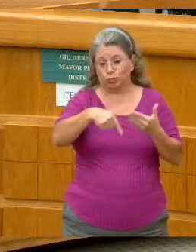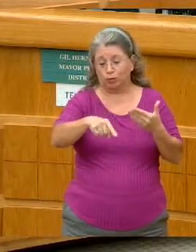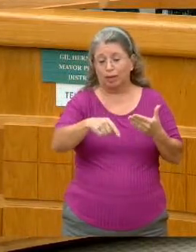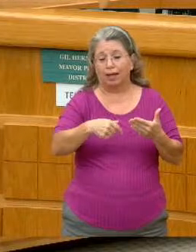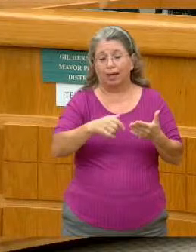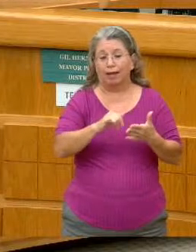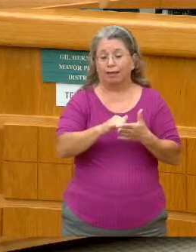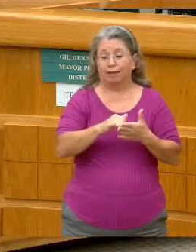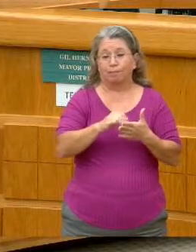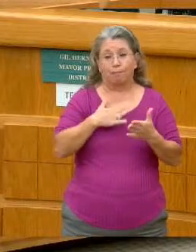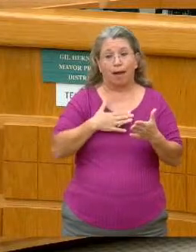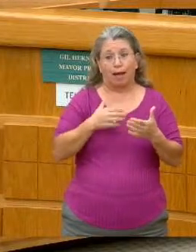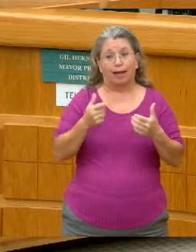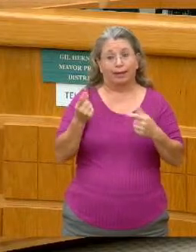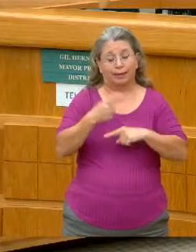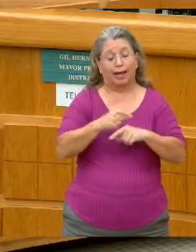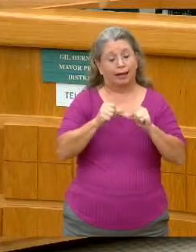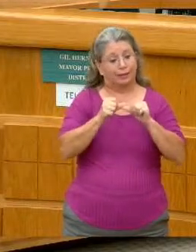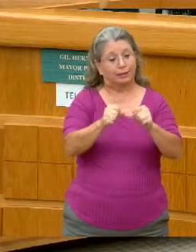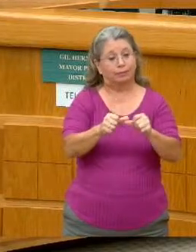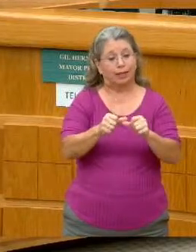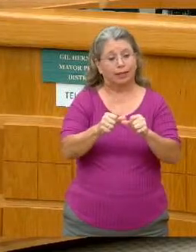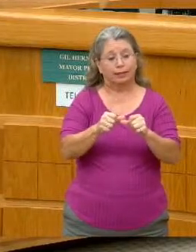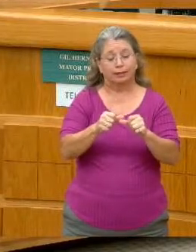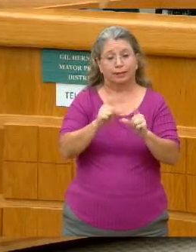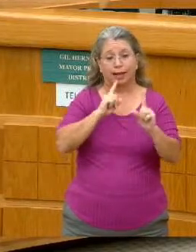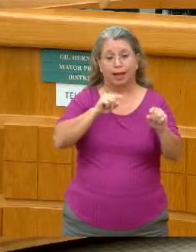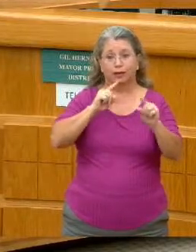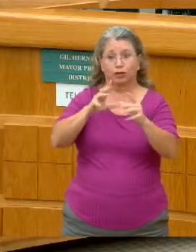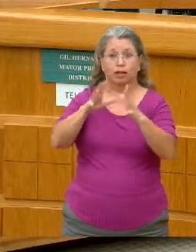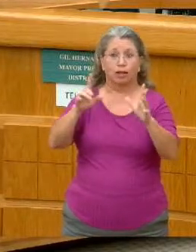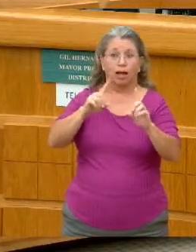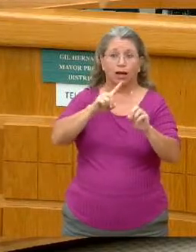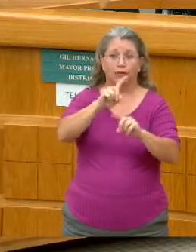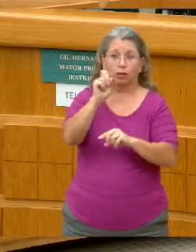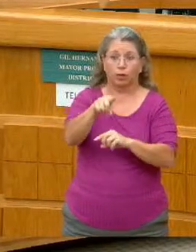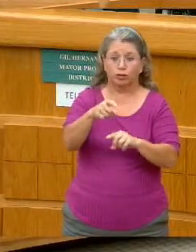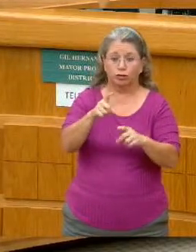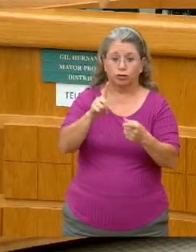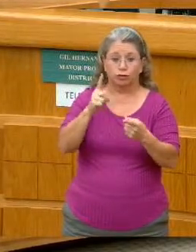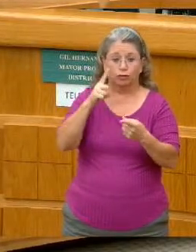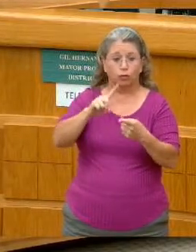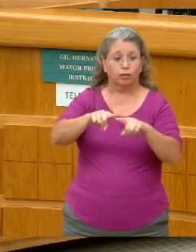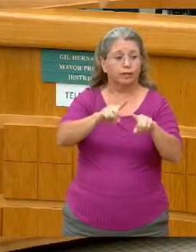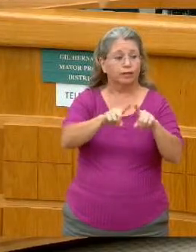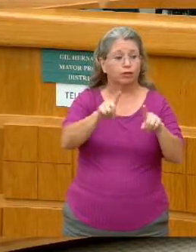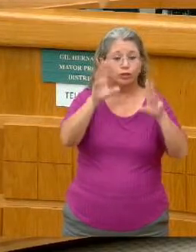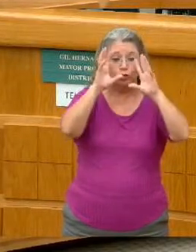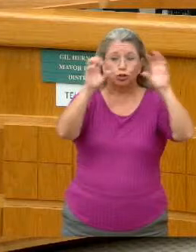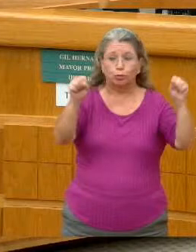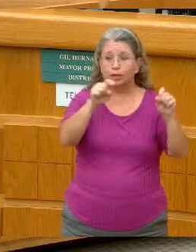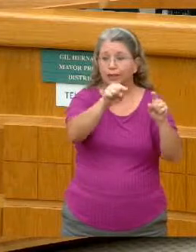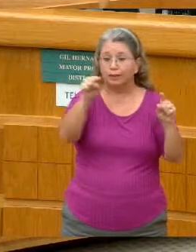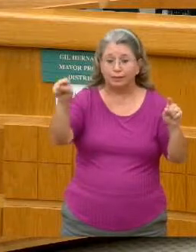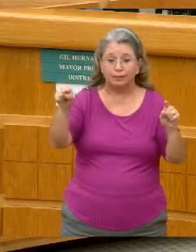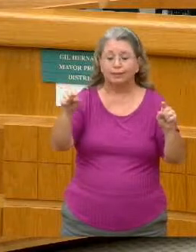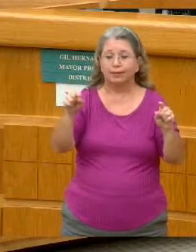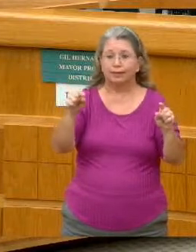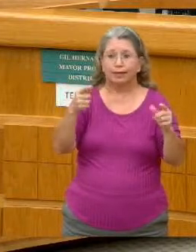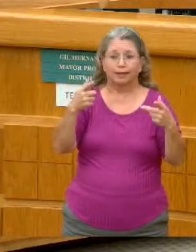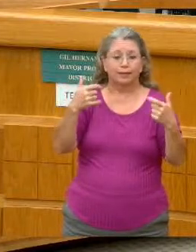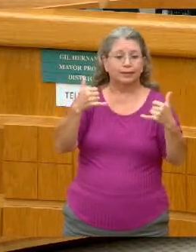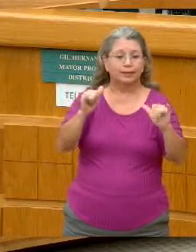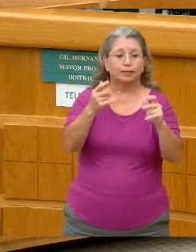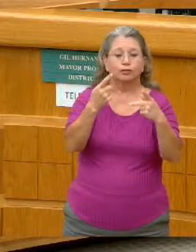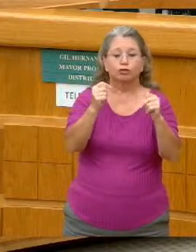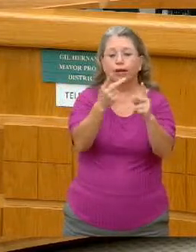lot of the superintendents. And so they are trying to figure out if that's something that they're going to have available or how we're going to work that if they do have